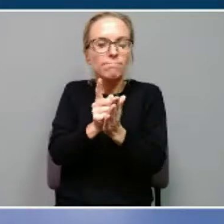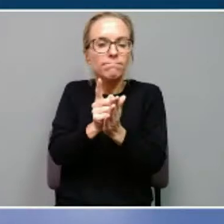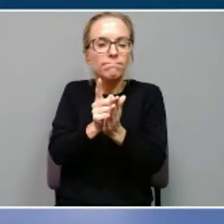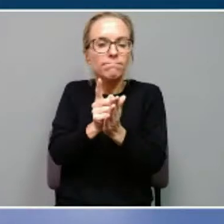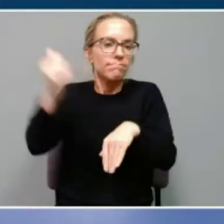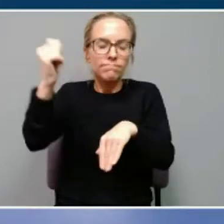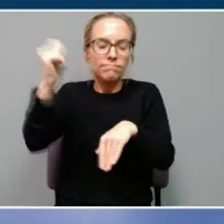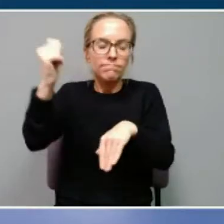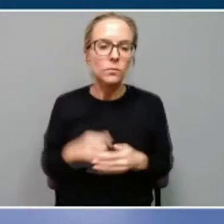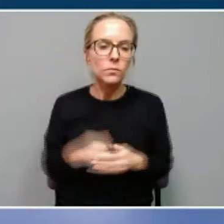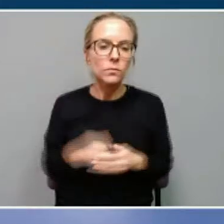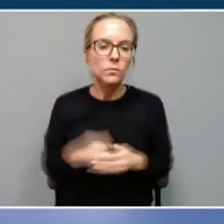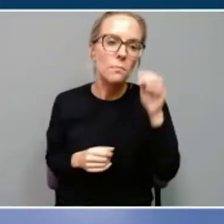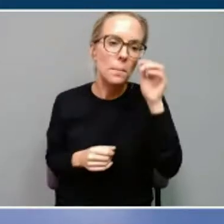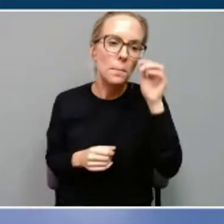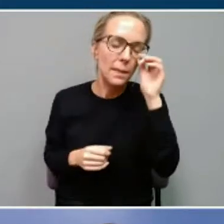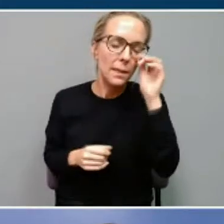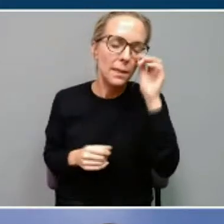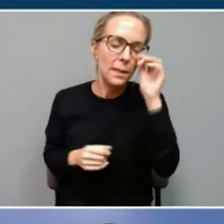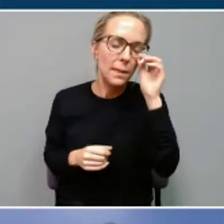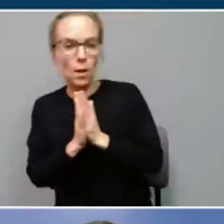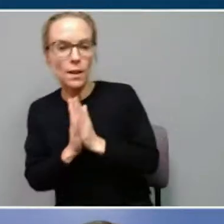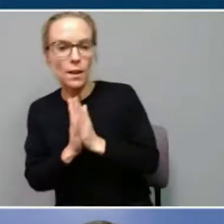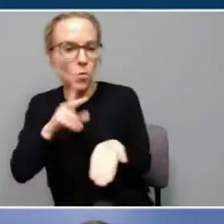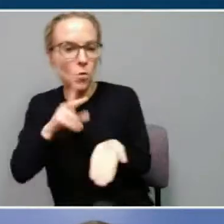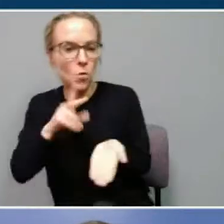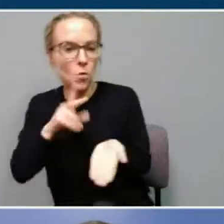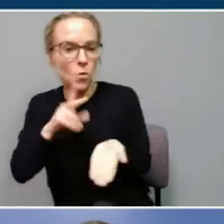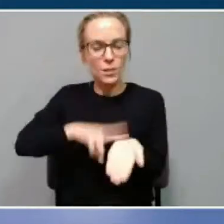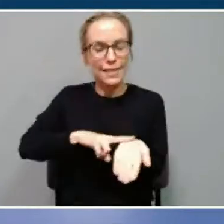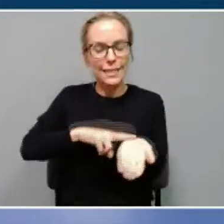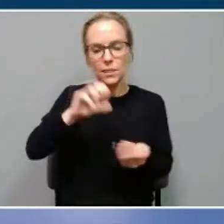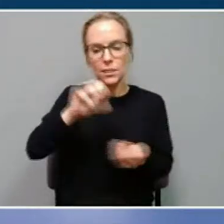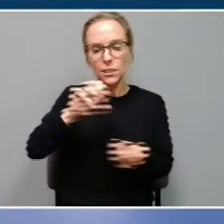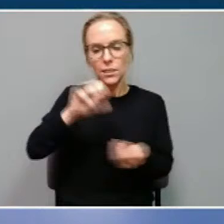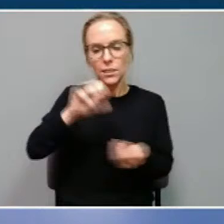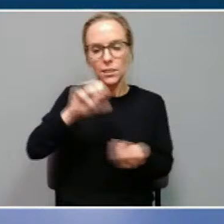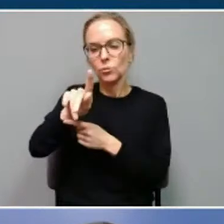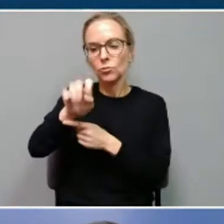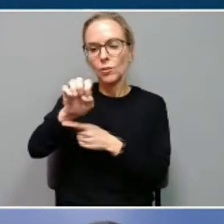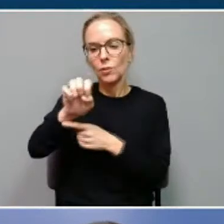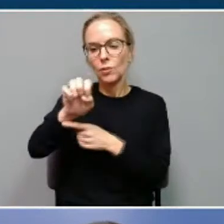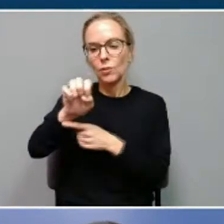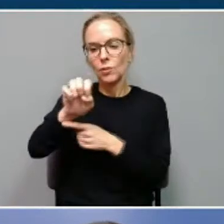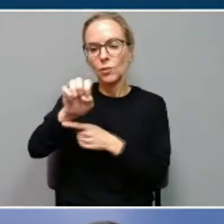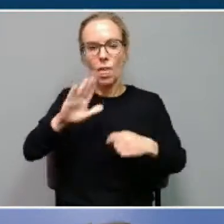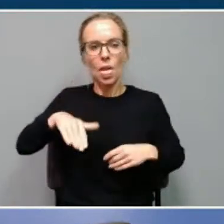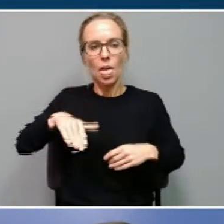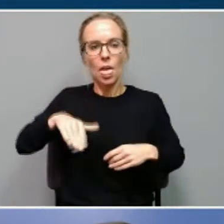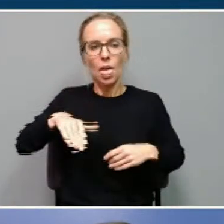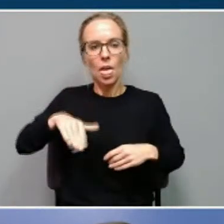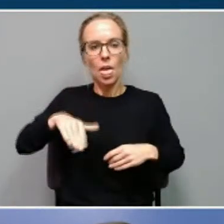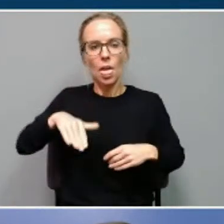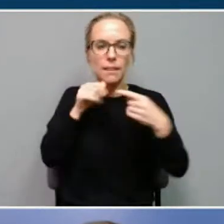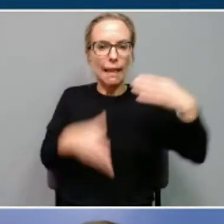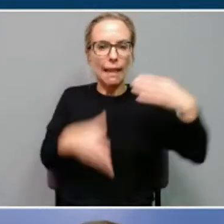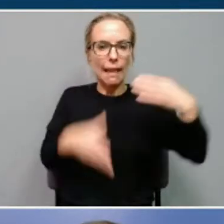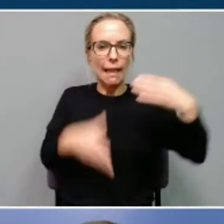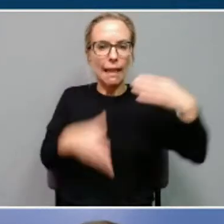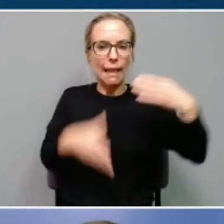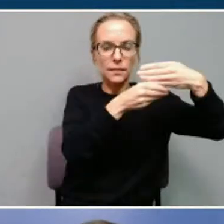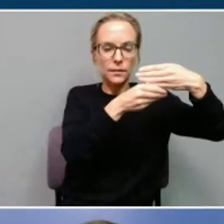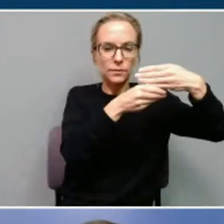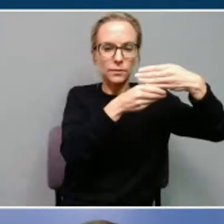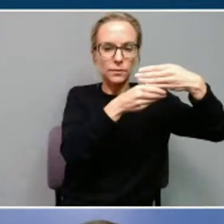We've also requested nursing strike teams that is not up here. We're getting preliminary word that we may get at